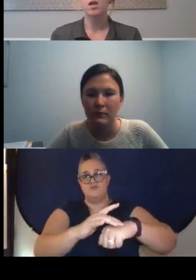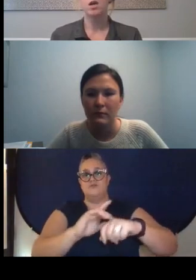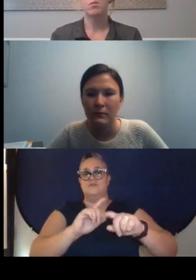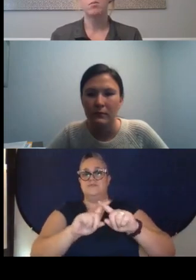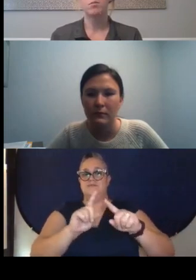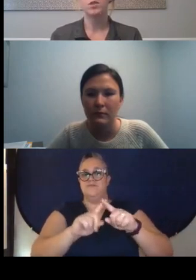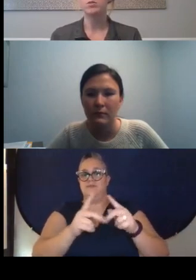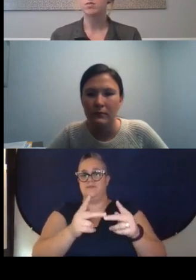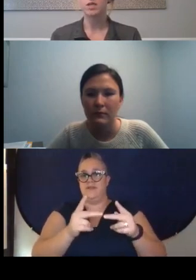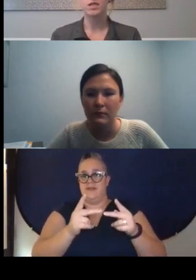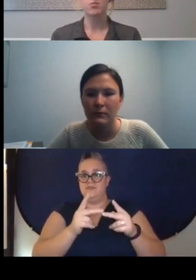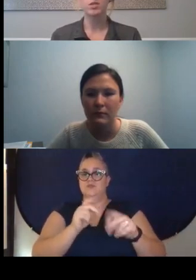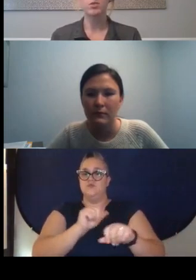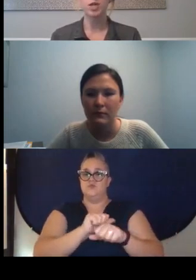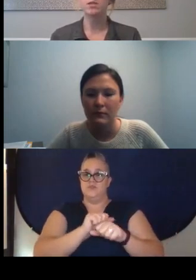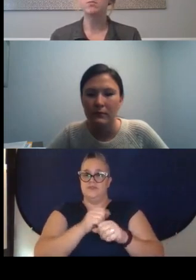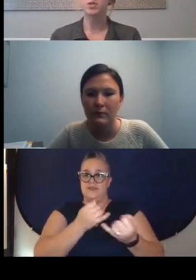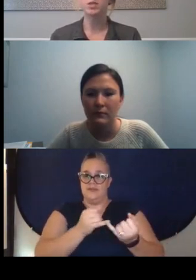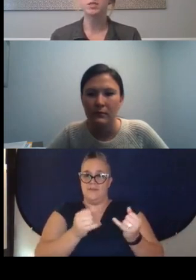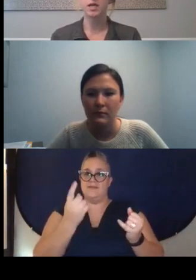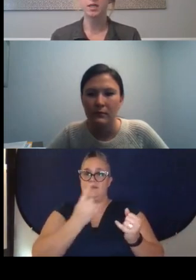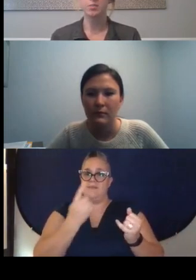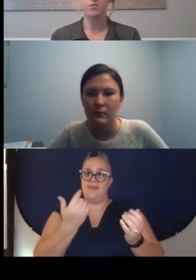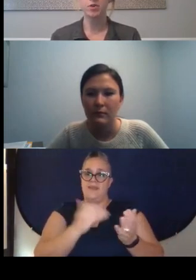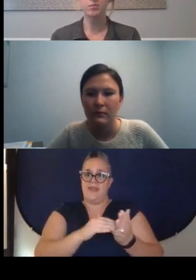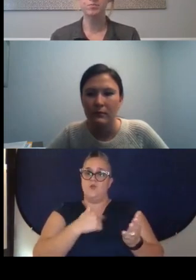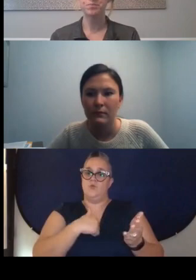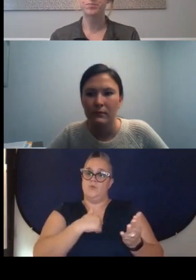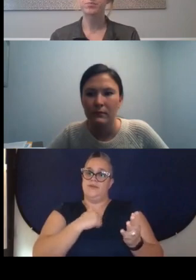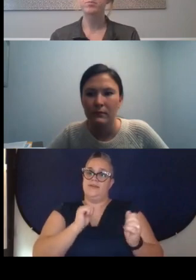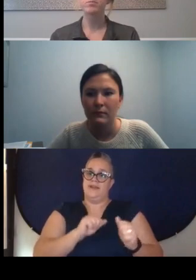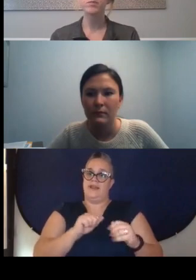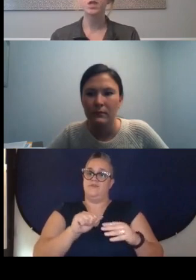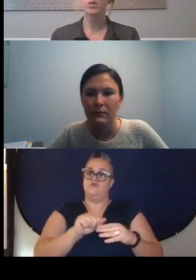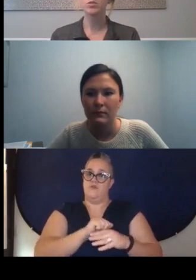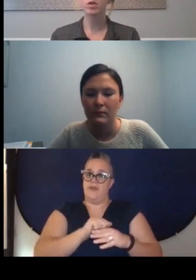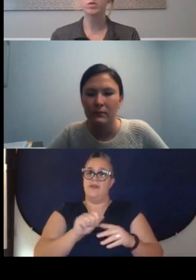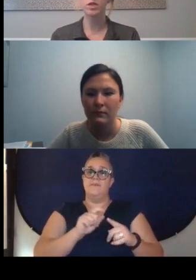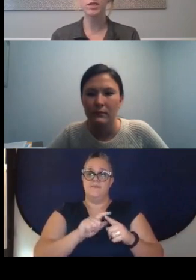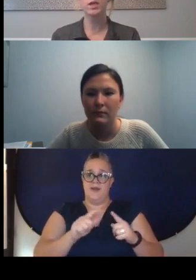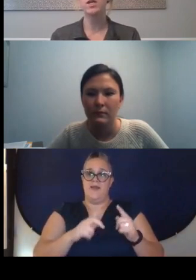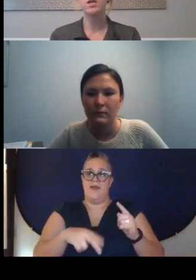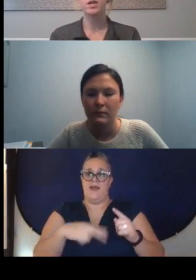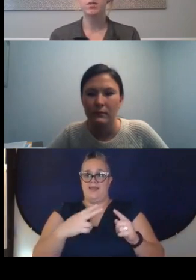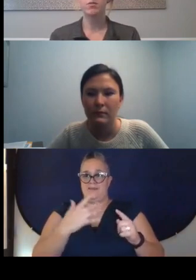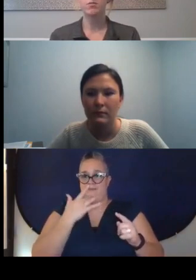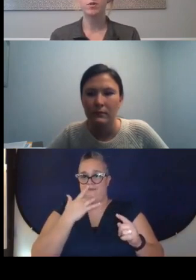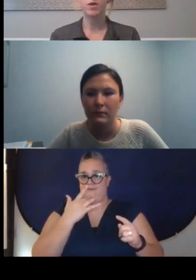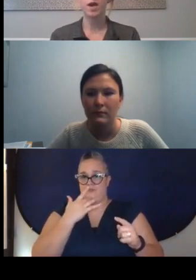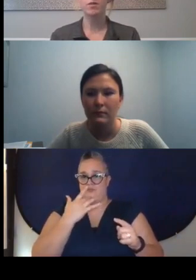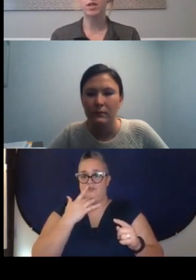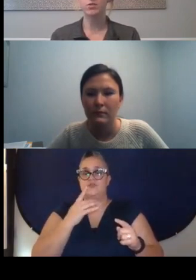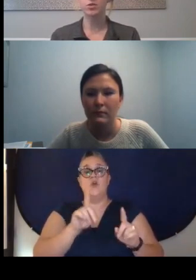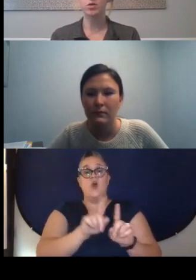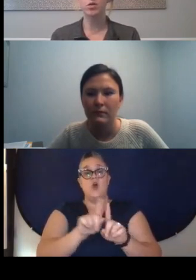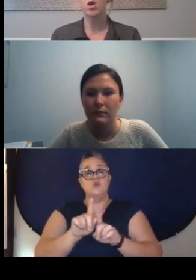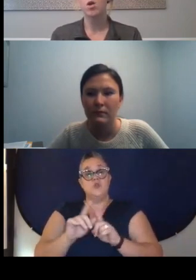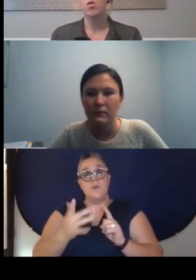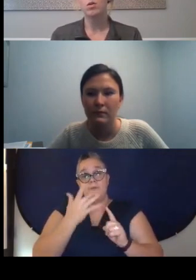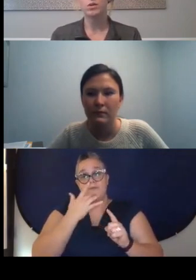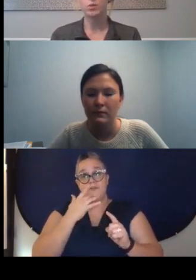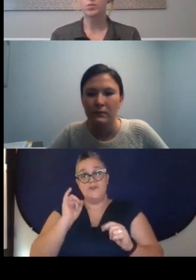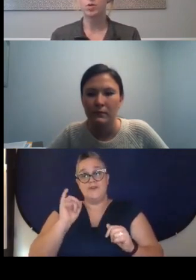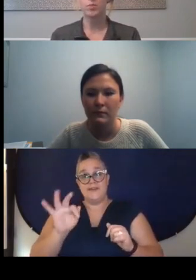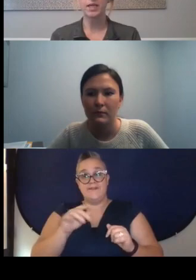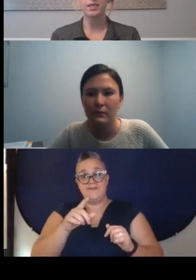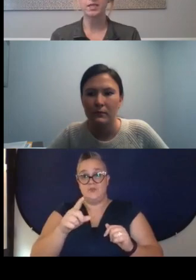independently. Something, again, we can train, but it is highly preferred. We do also like it if you have electrical